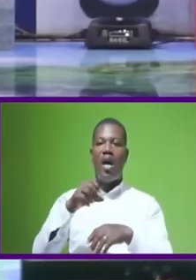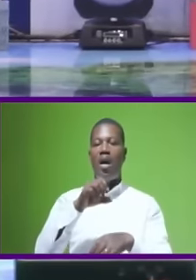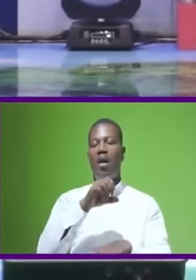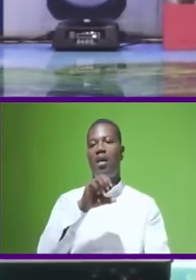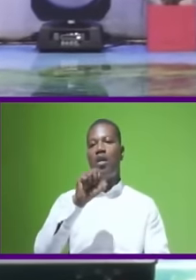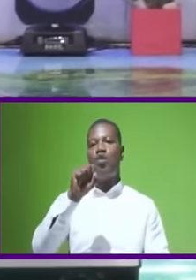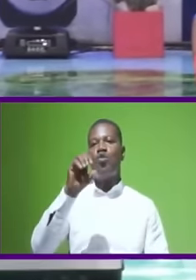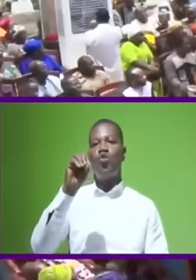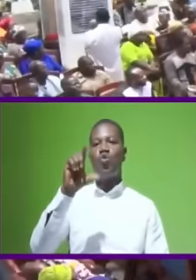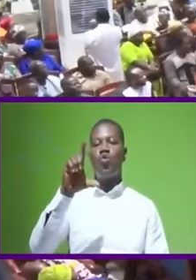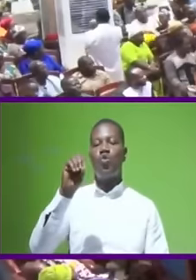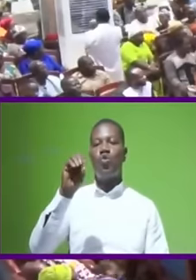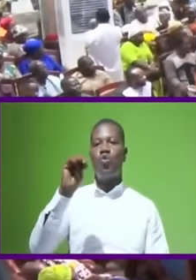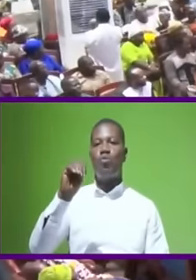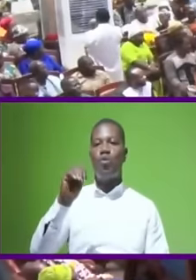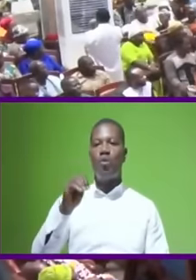Porch,